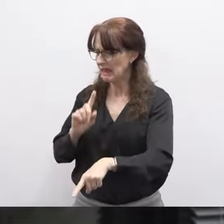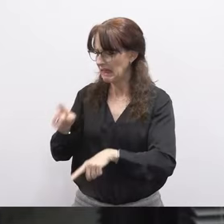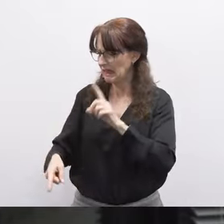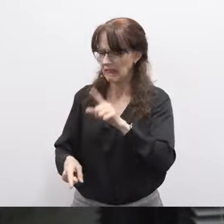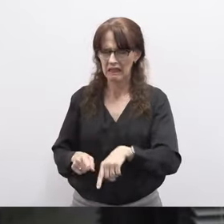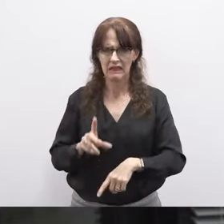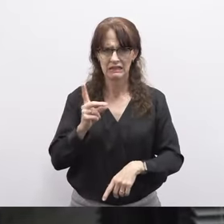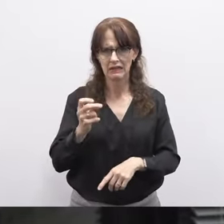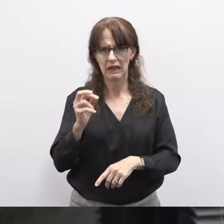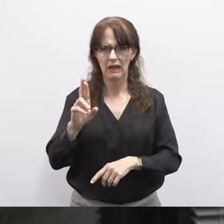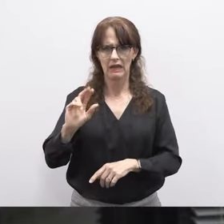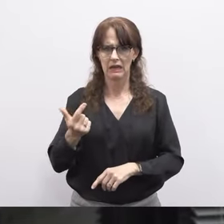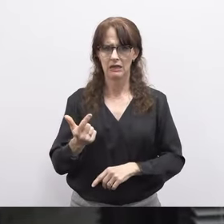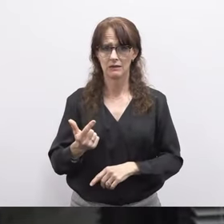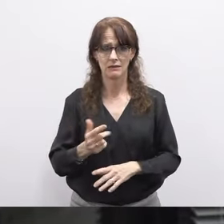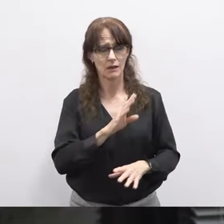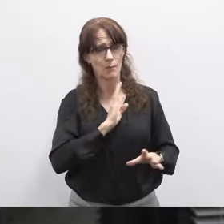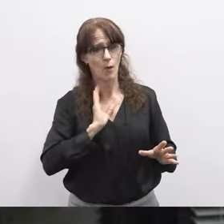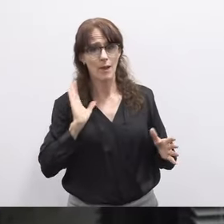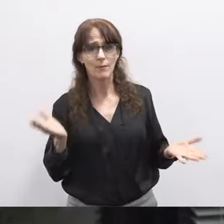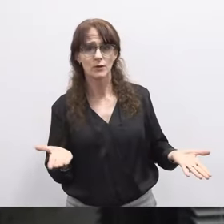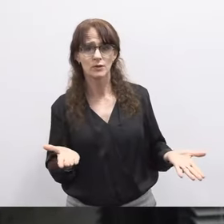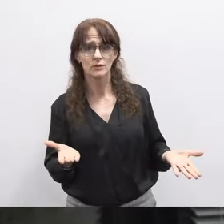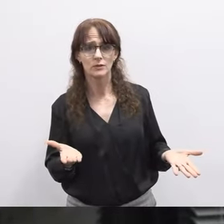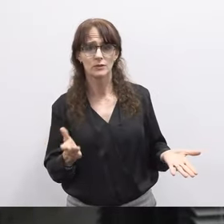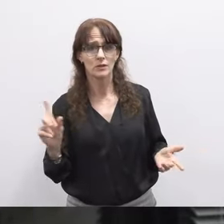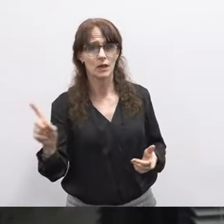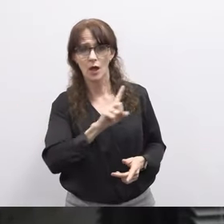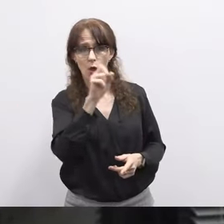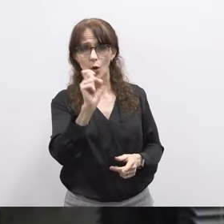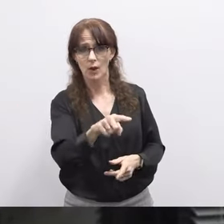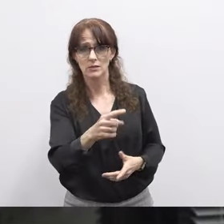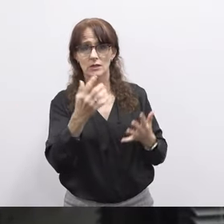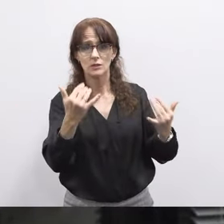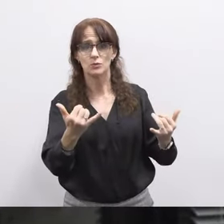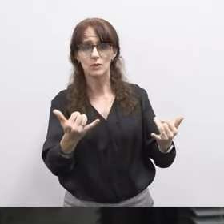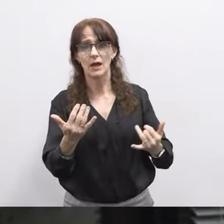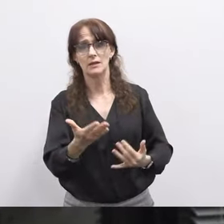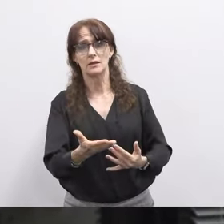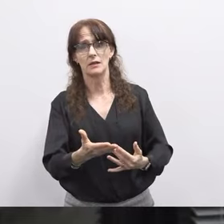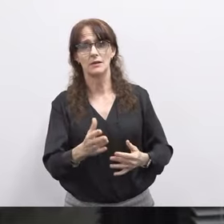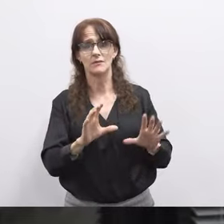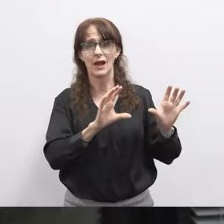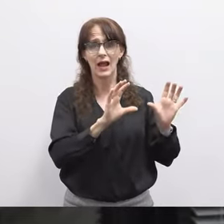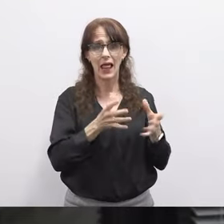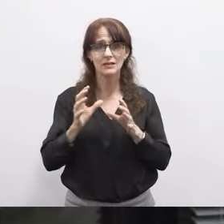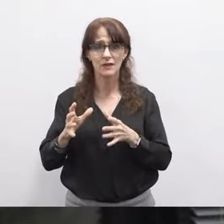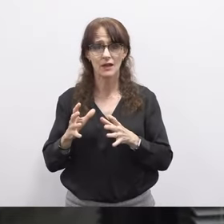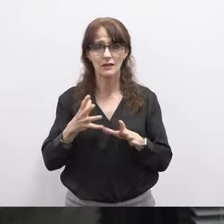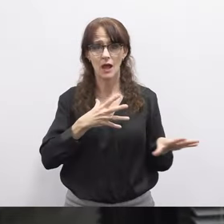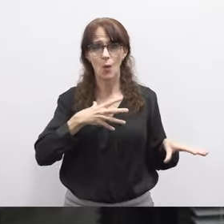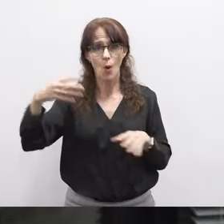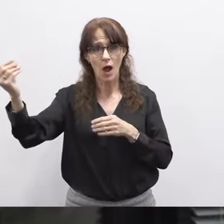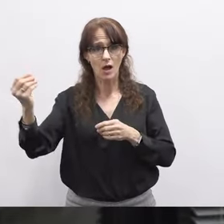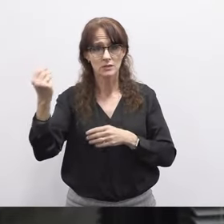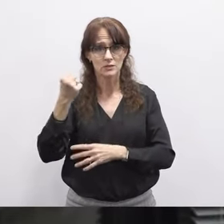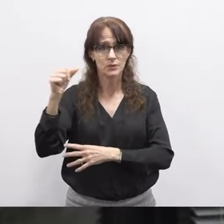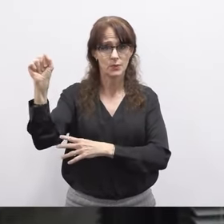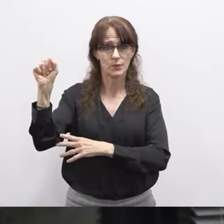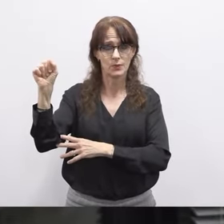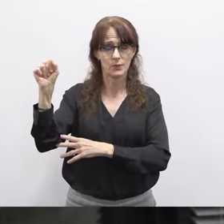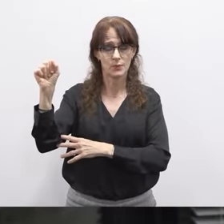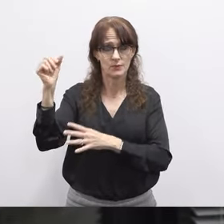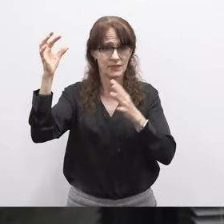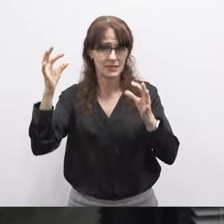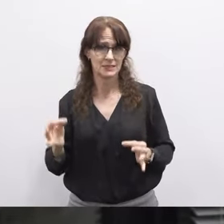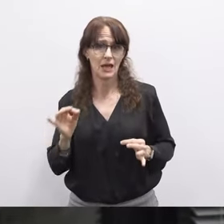Again, board members, let's put this question on for tonight. If classified walks out or they decide to